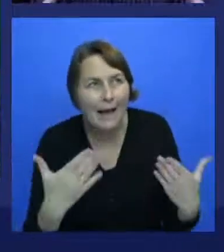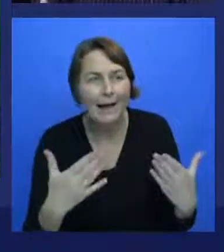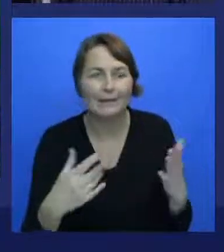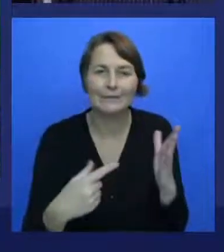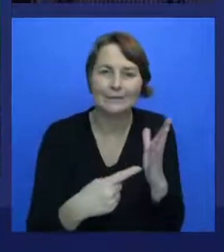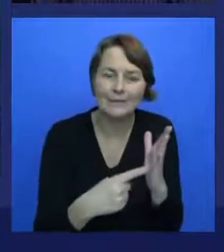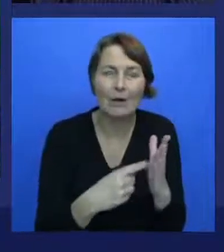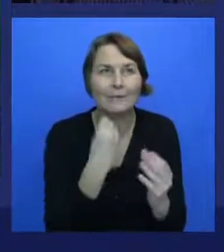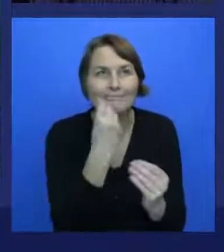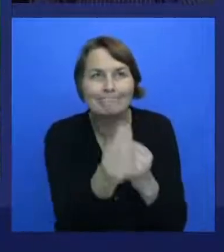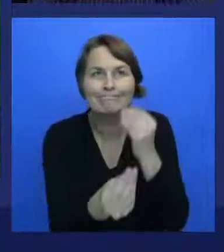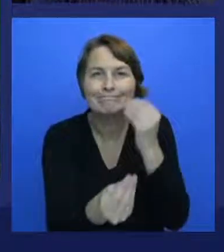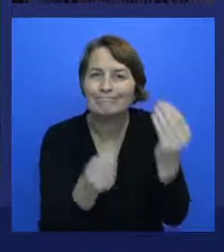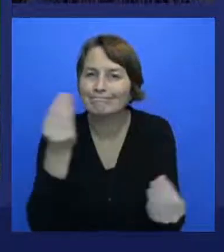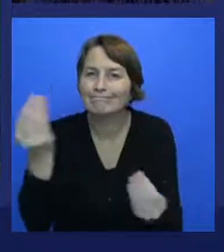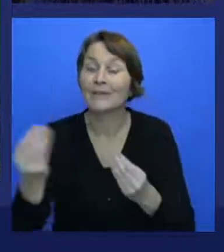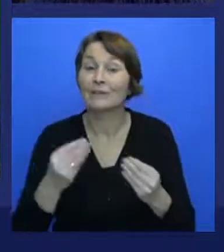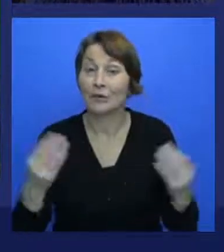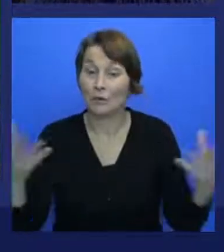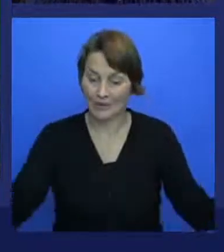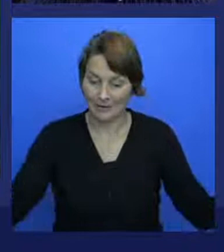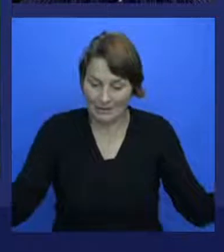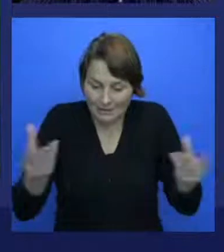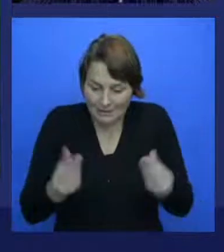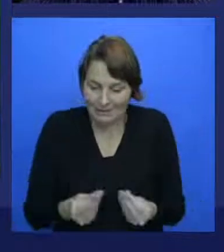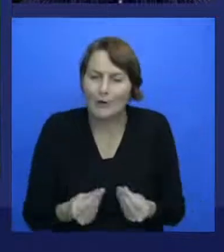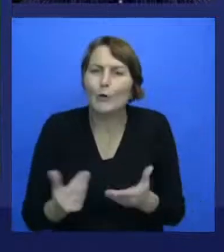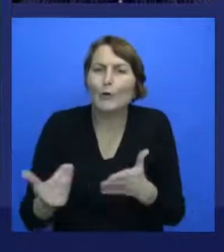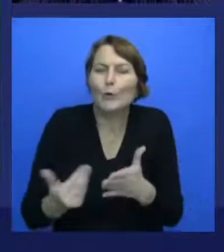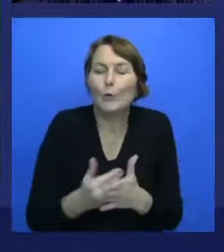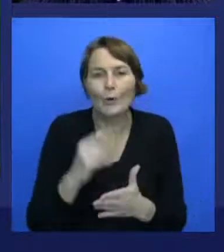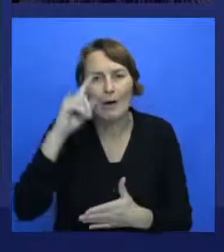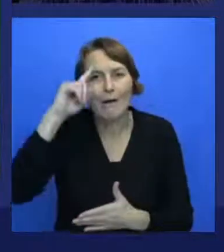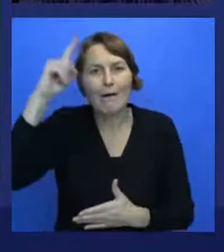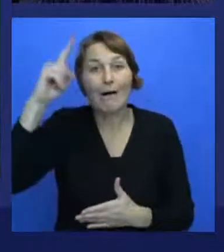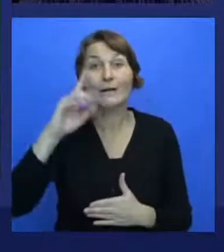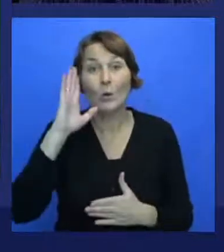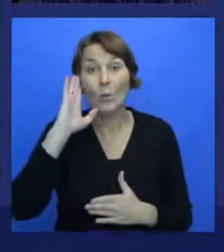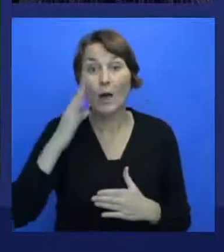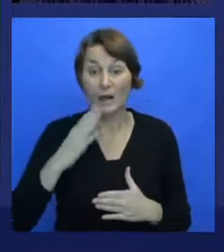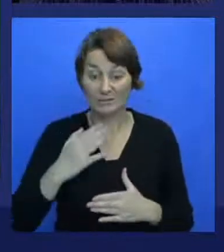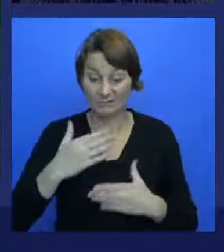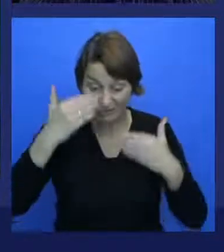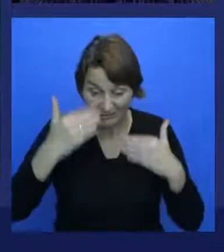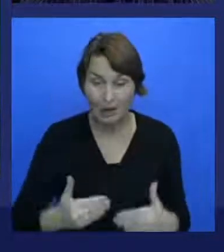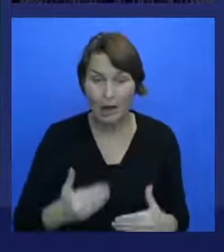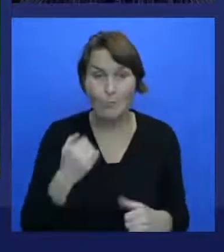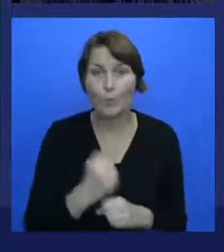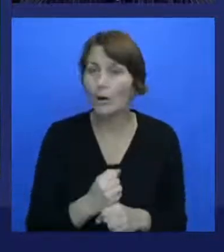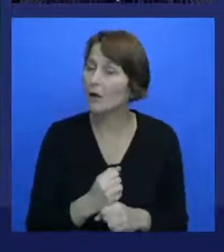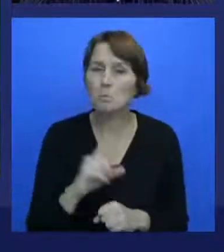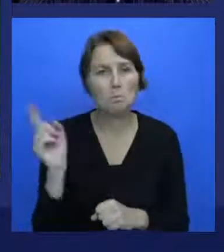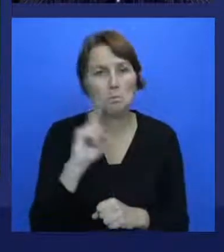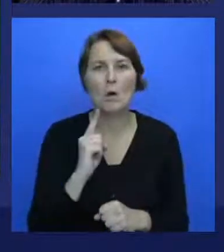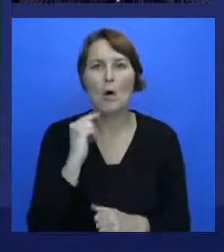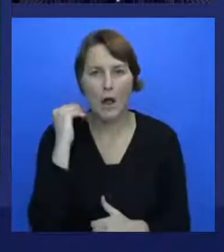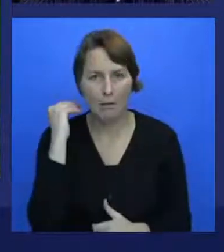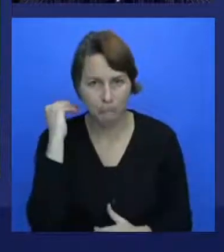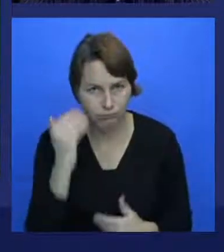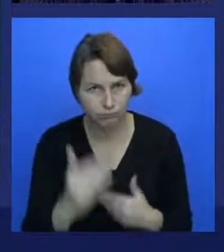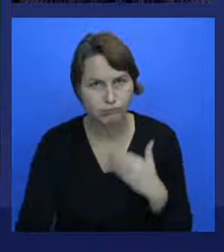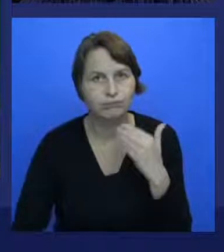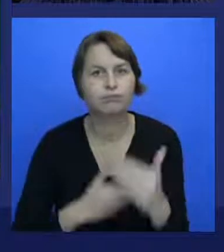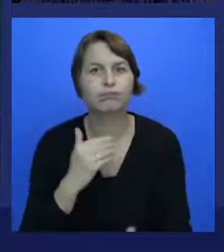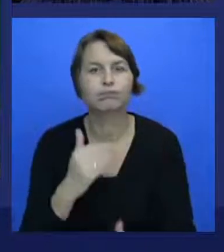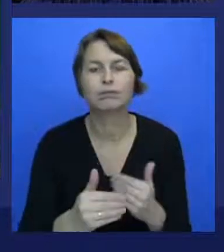technology, creating unique value from it, our work is going to continue. The rate of innovation waxes and wanes with need. I would